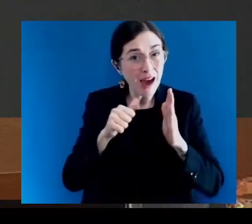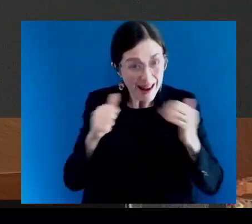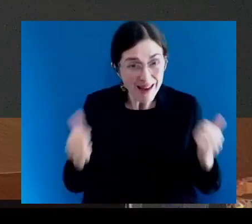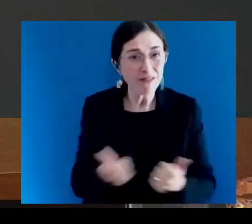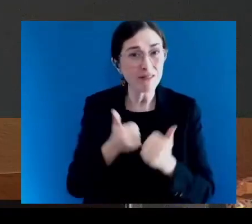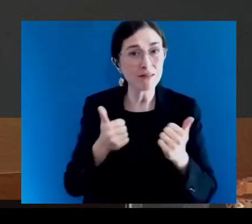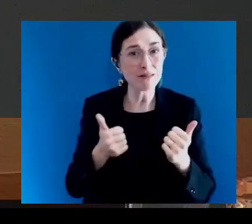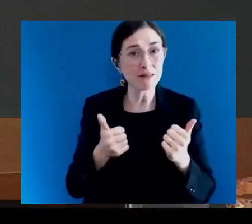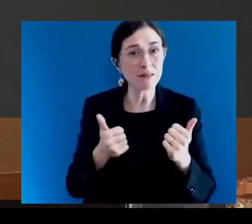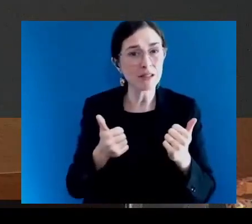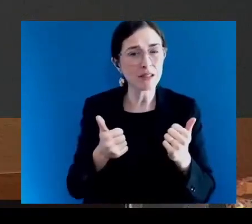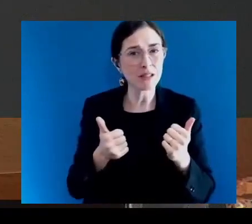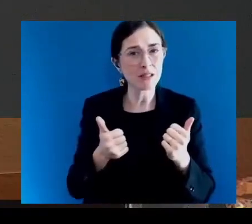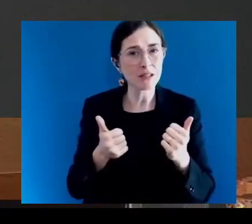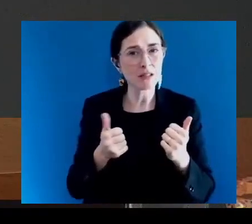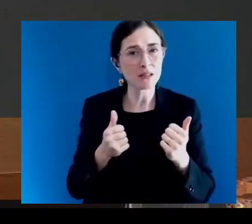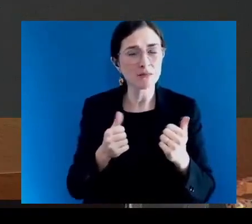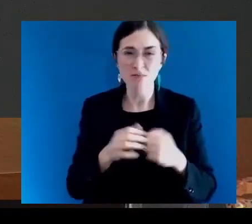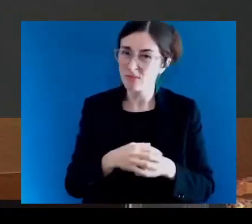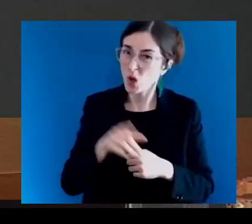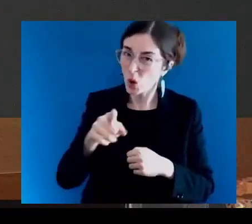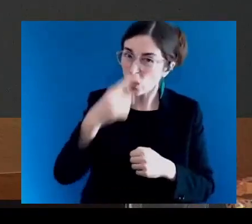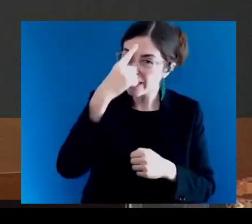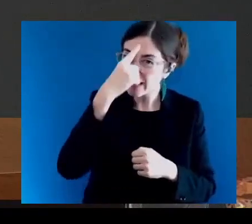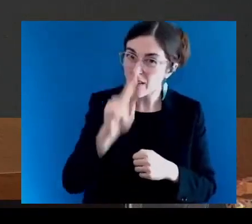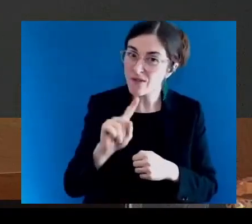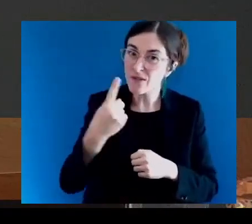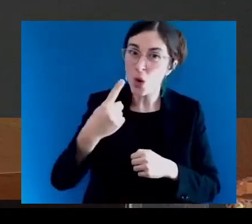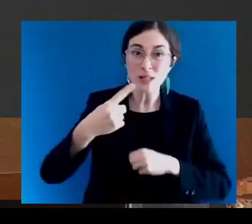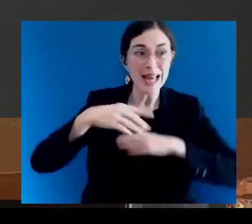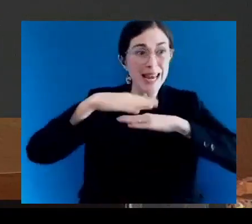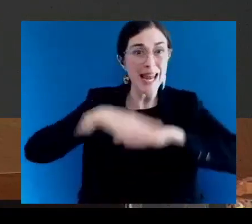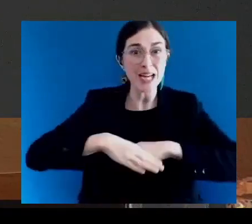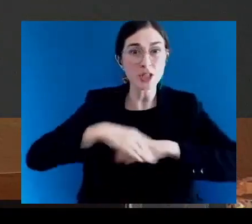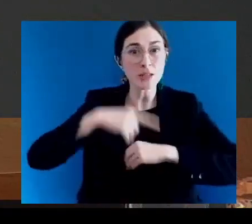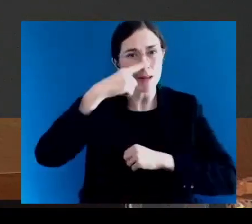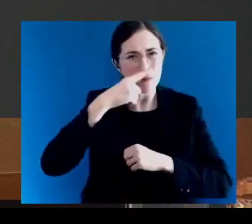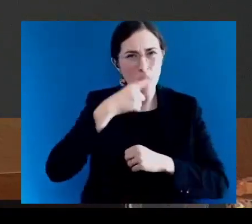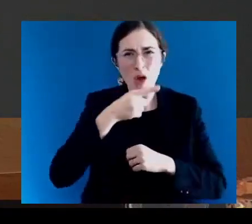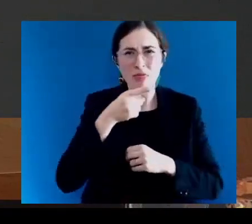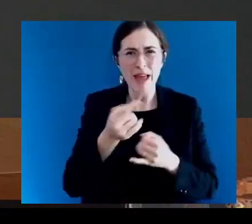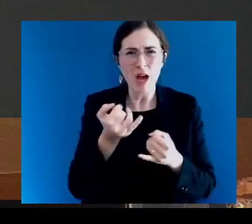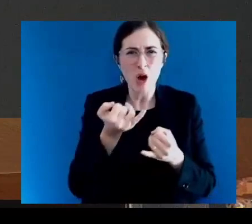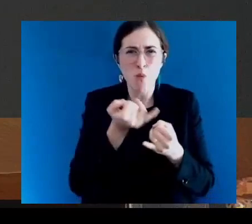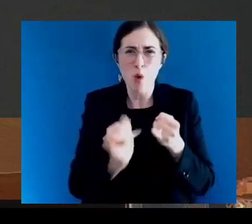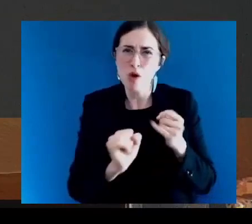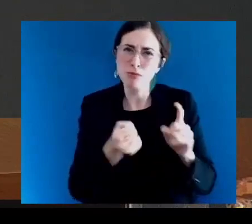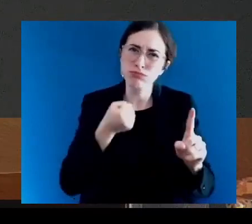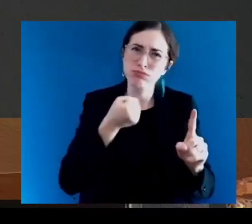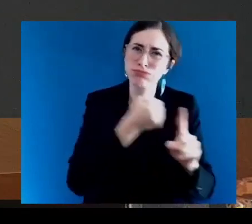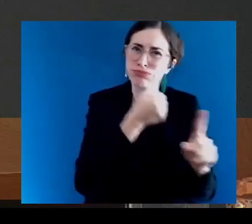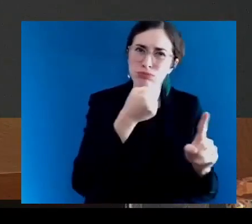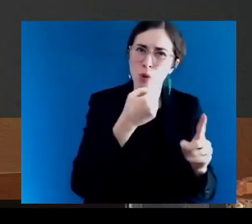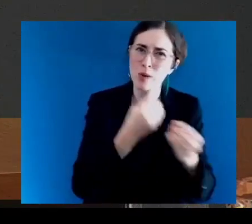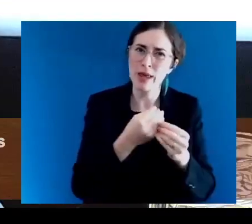Do you think First Nations people are more adversely affected with climate change given our relationship to the land?